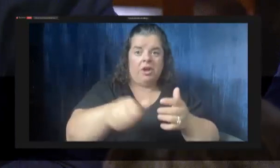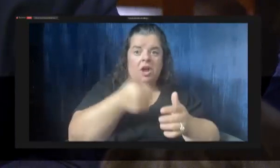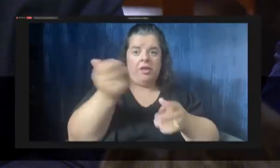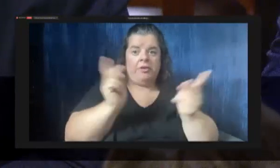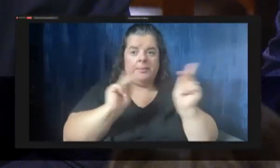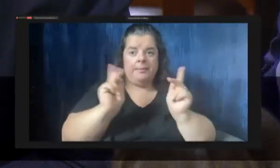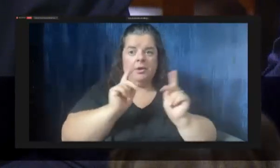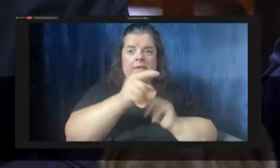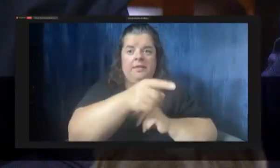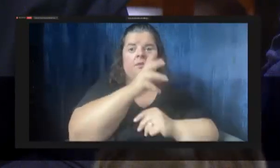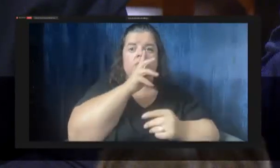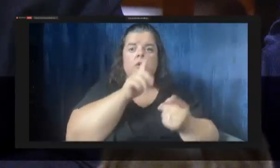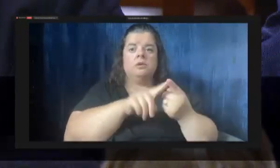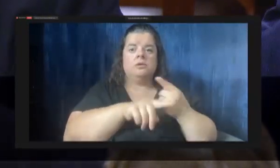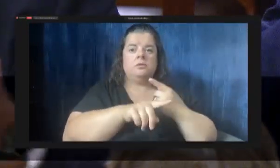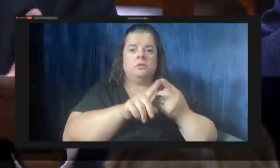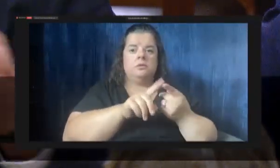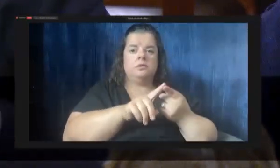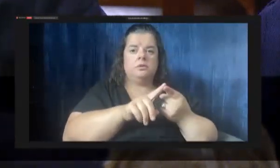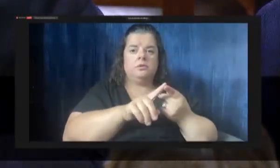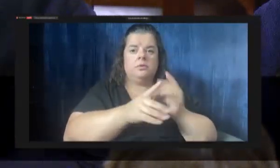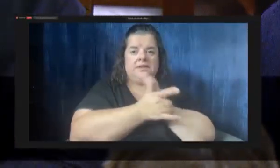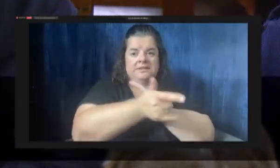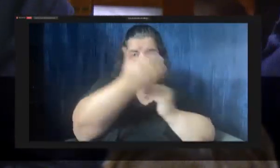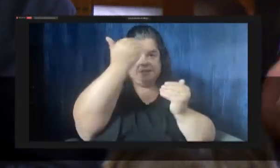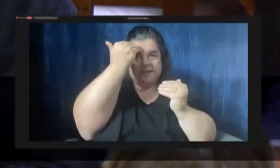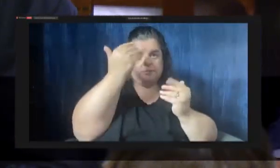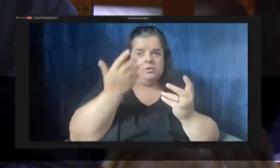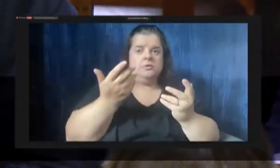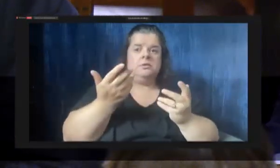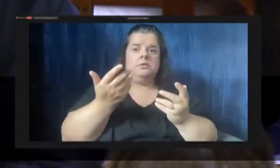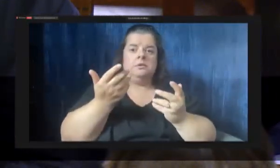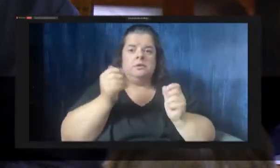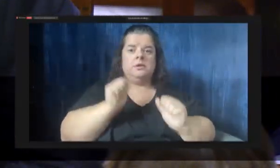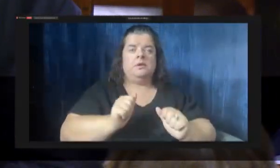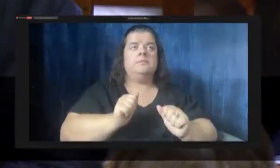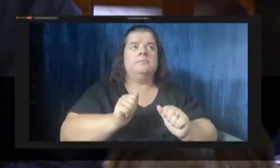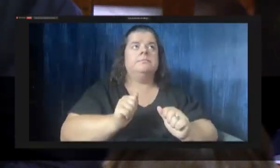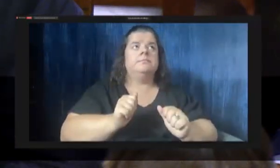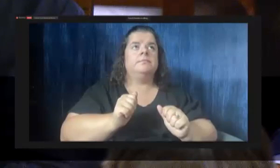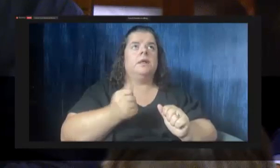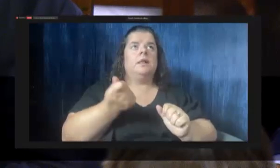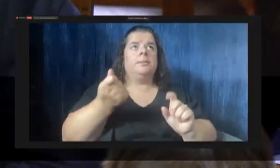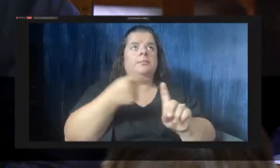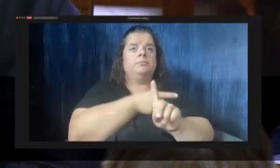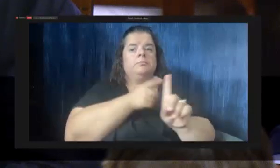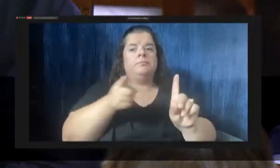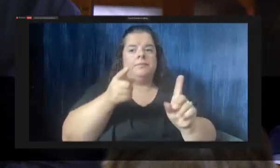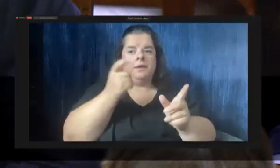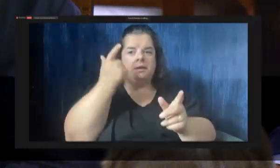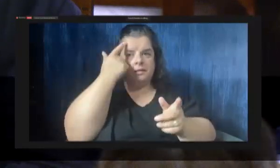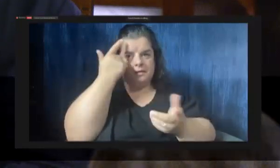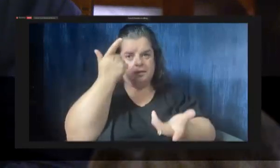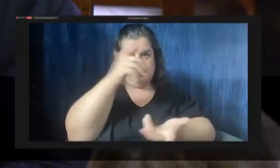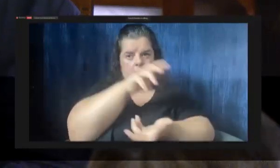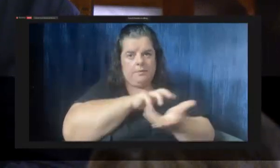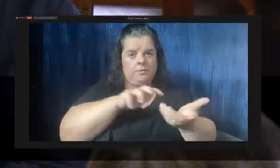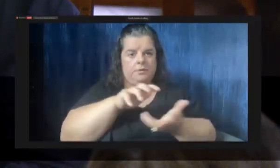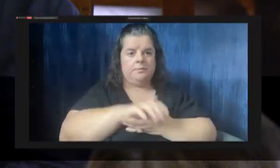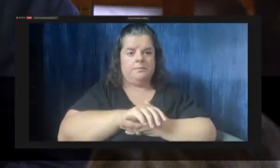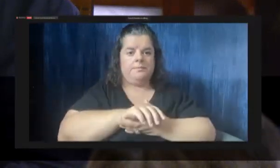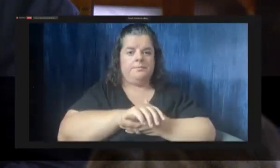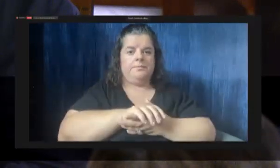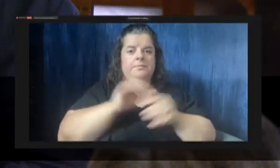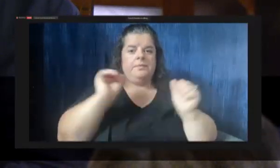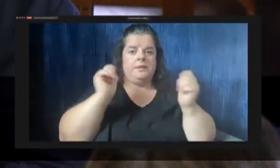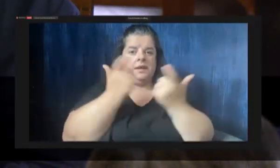talk to the expert, it can get a little bit confusing. Right. And everyone is talking